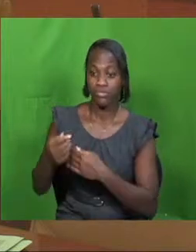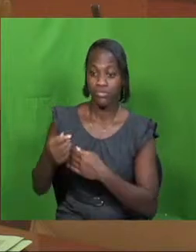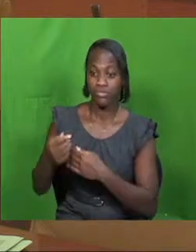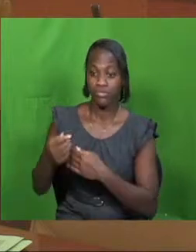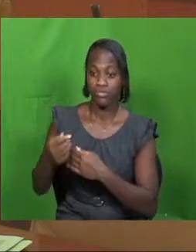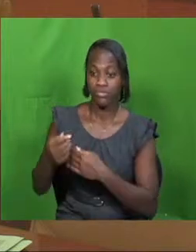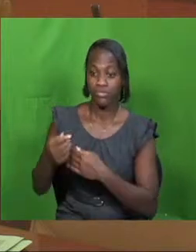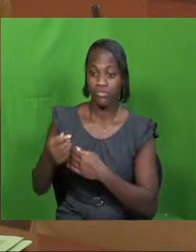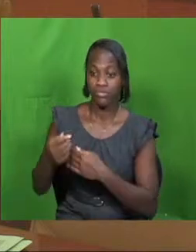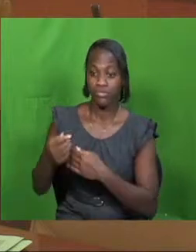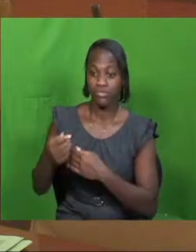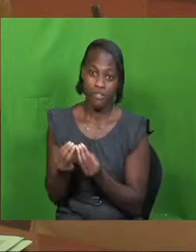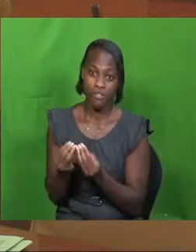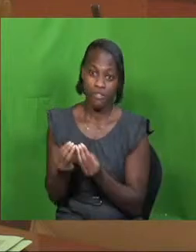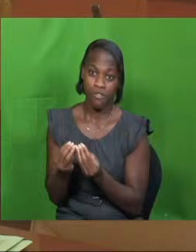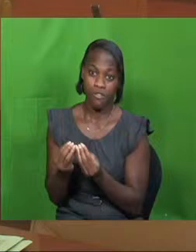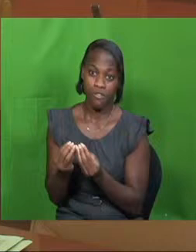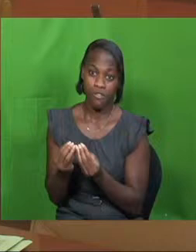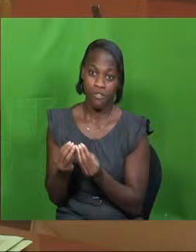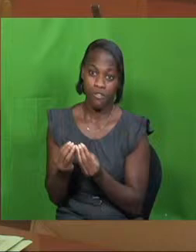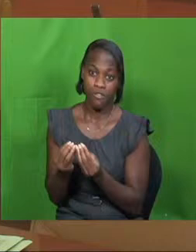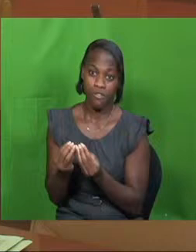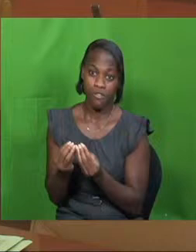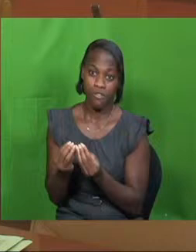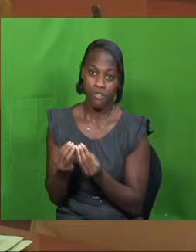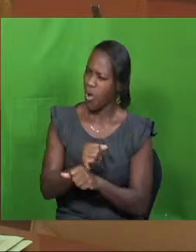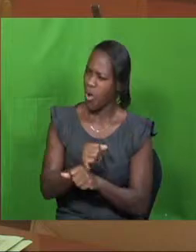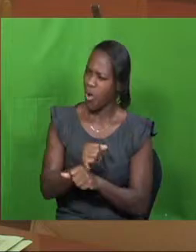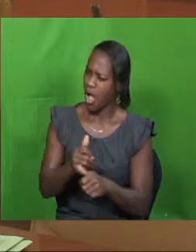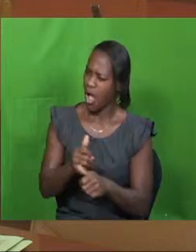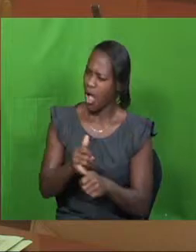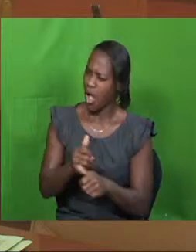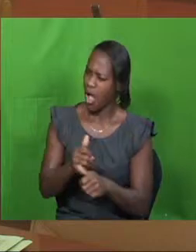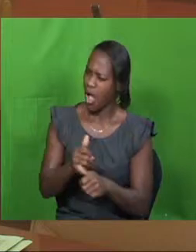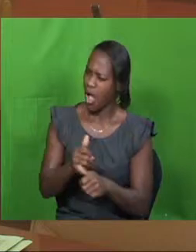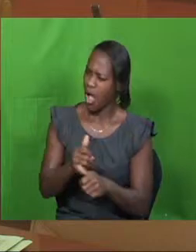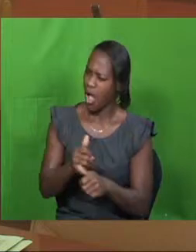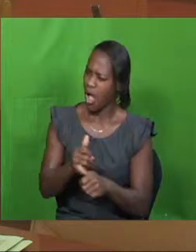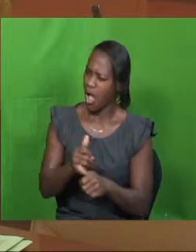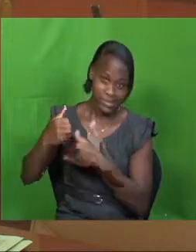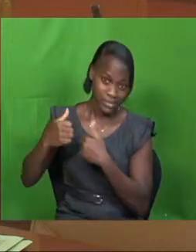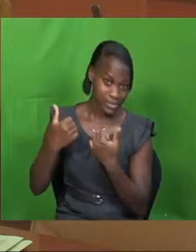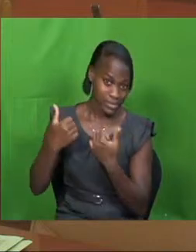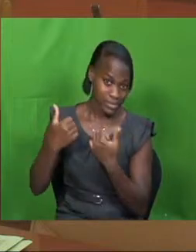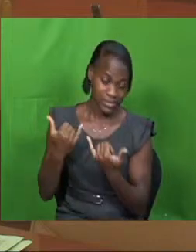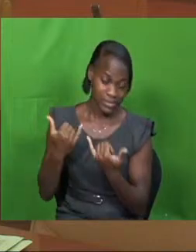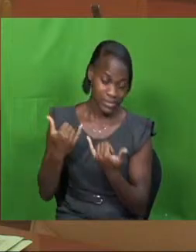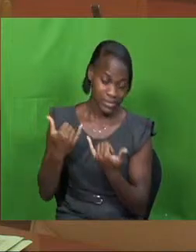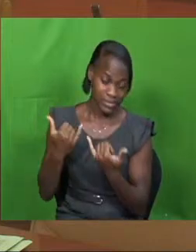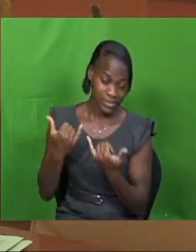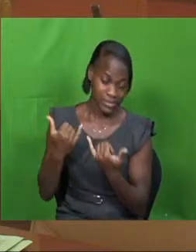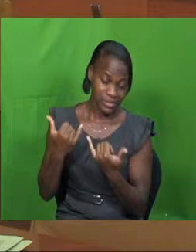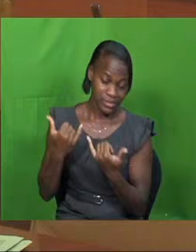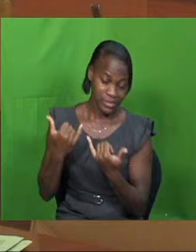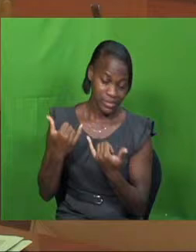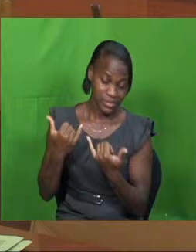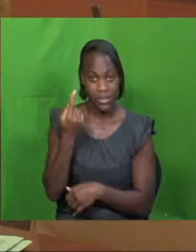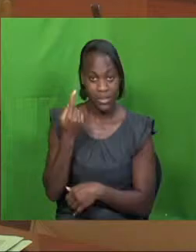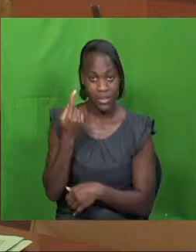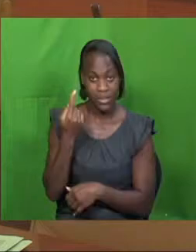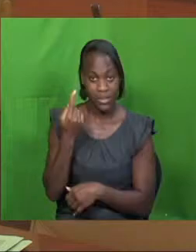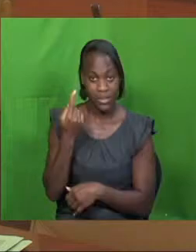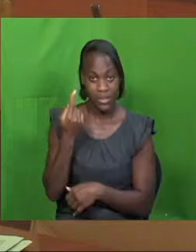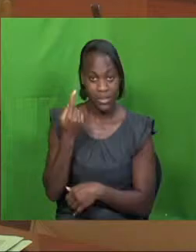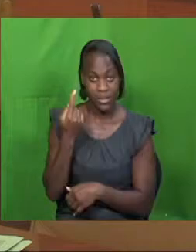us creditably well over the years. And for me, I think this is one off. We